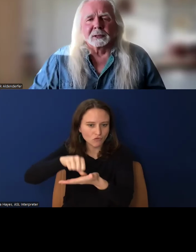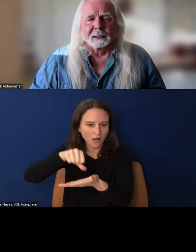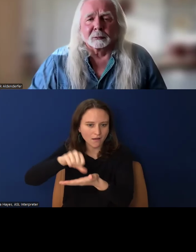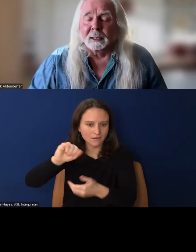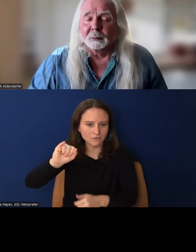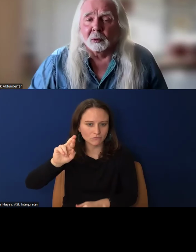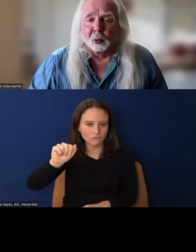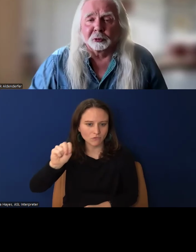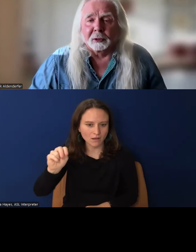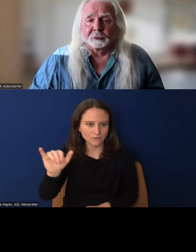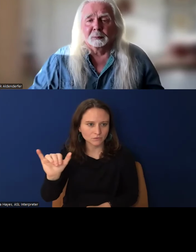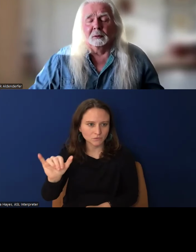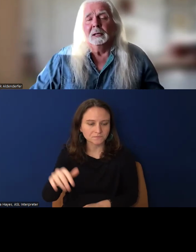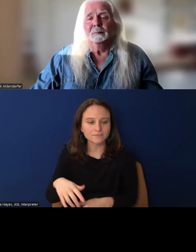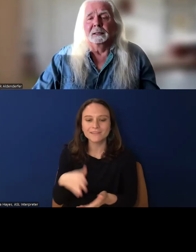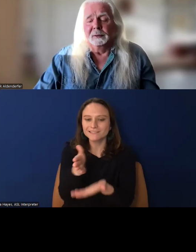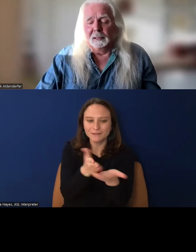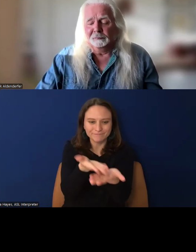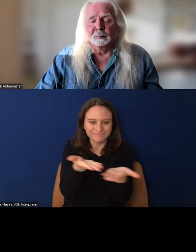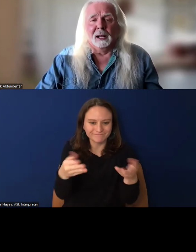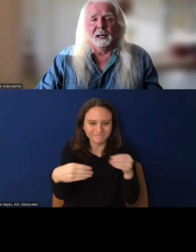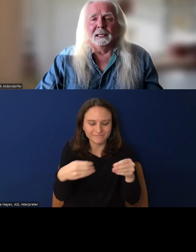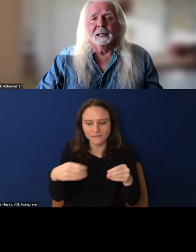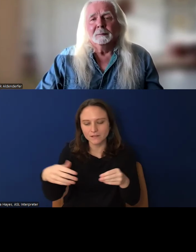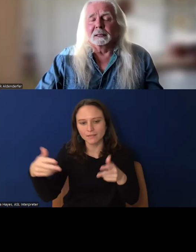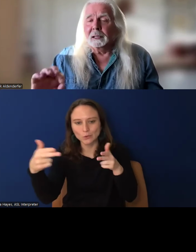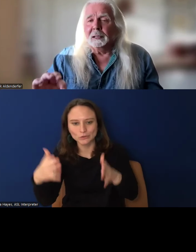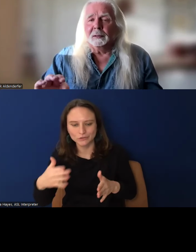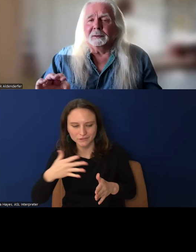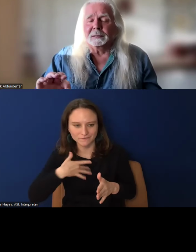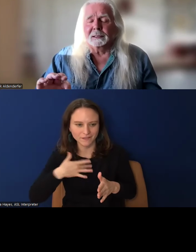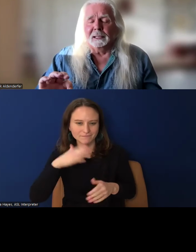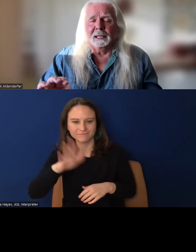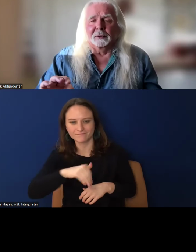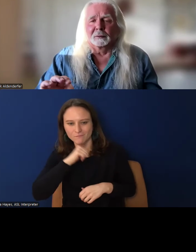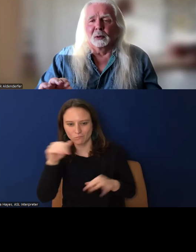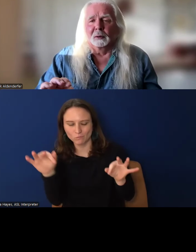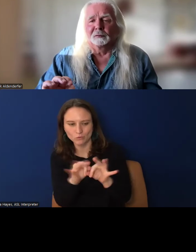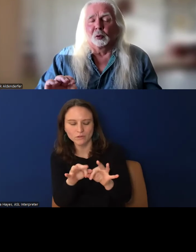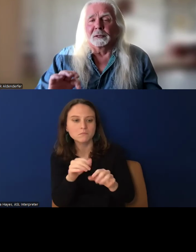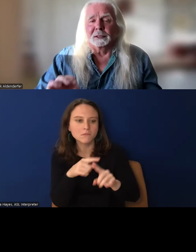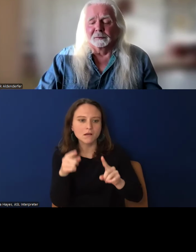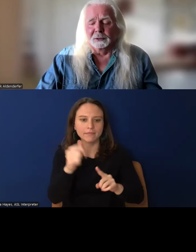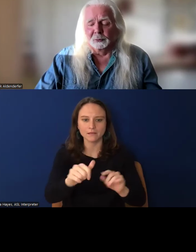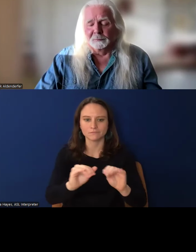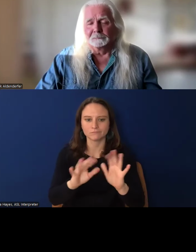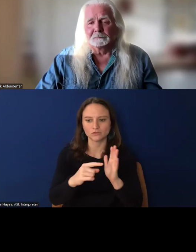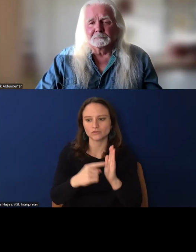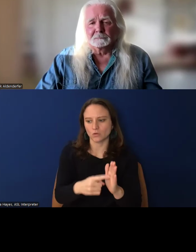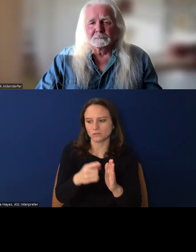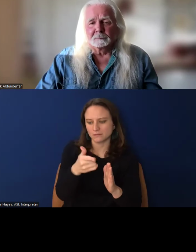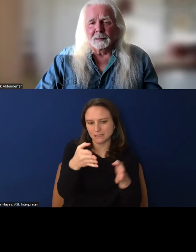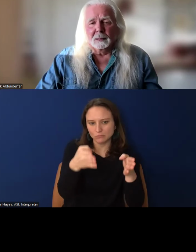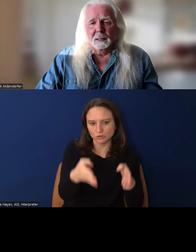looters decided they really weren't worth their trouble, but they left them behind. But clearly, this is an indicator of wealth for this individual.